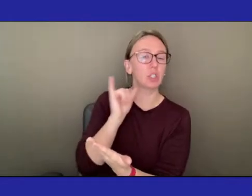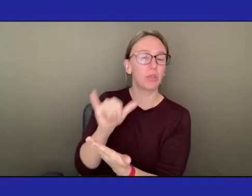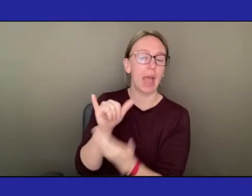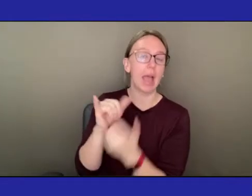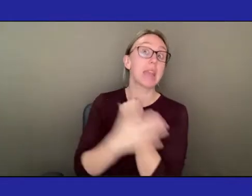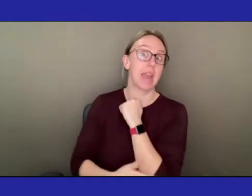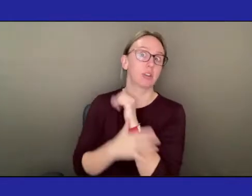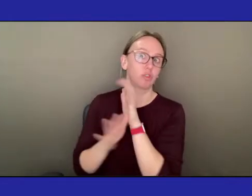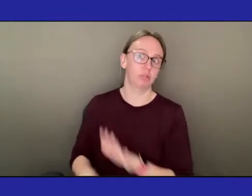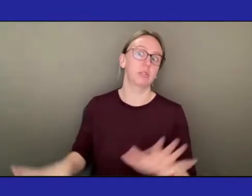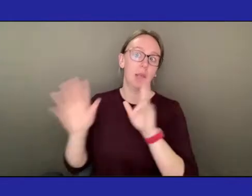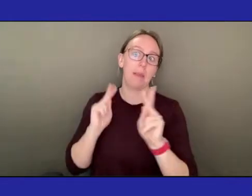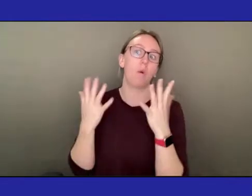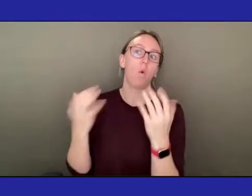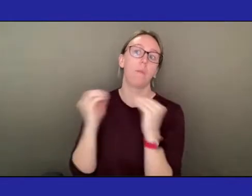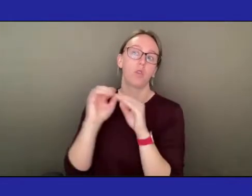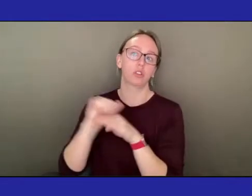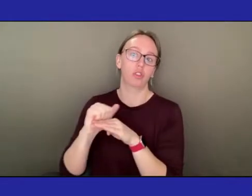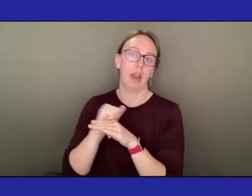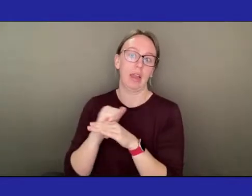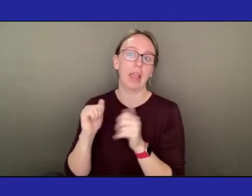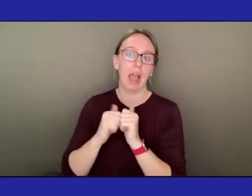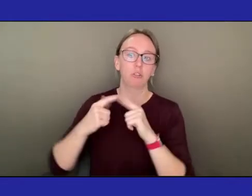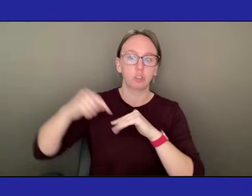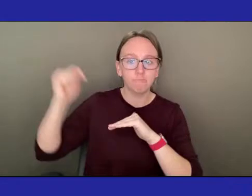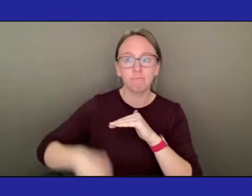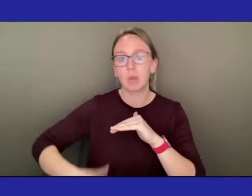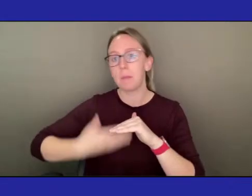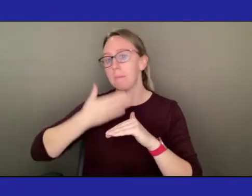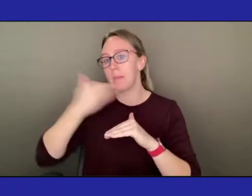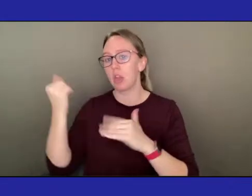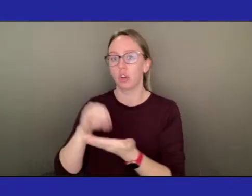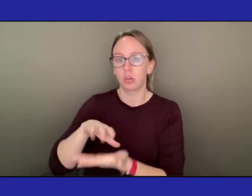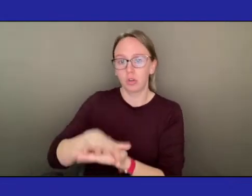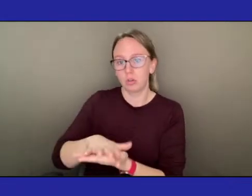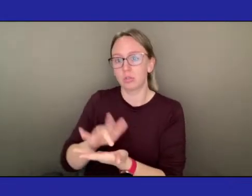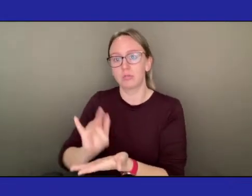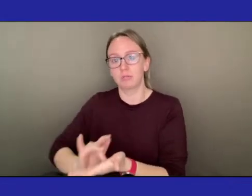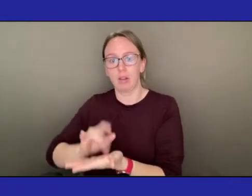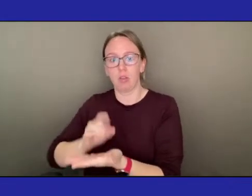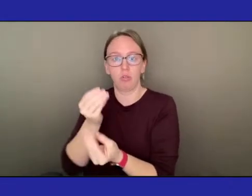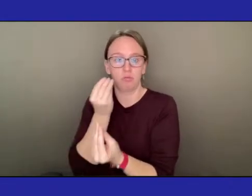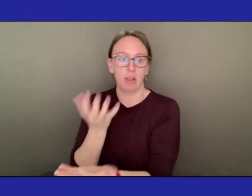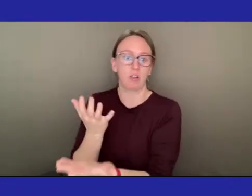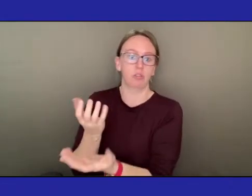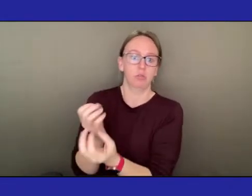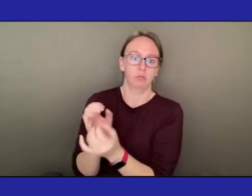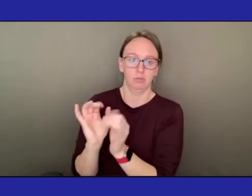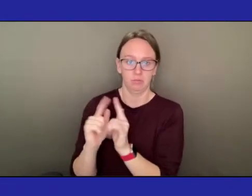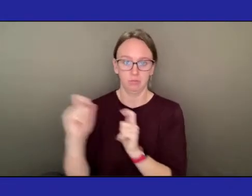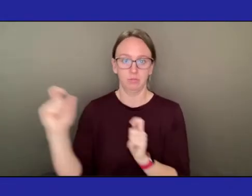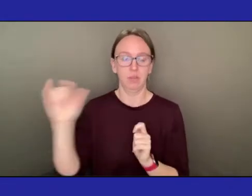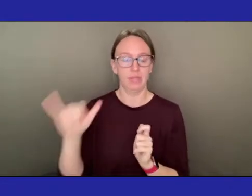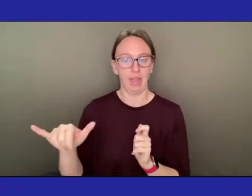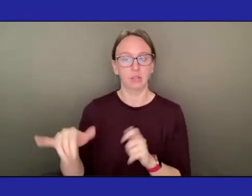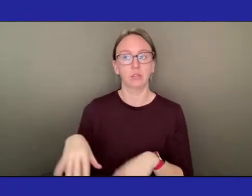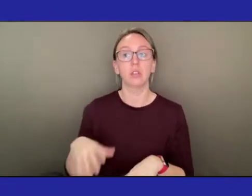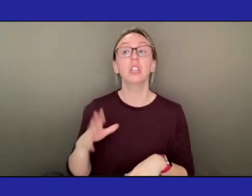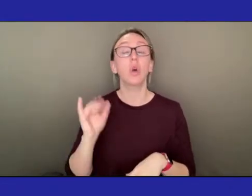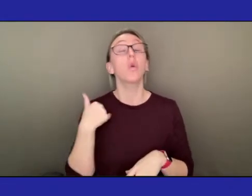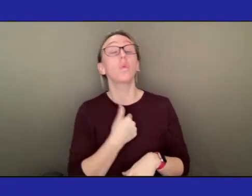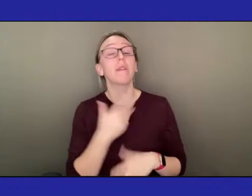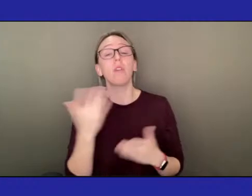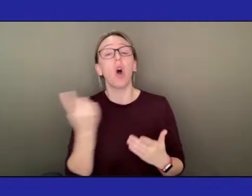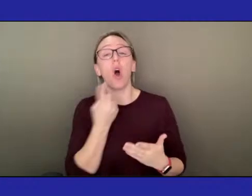actually want more training on the electronic medical record. And so this is part of what we're providing. We've always offered a virtual ability to come in, but this is